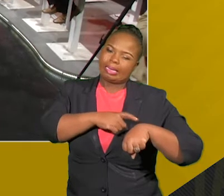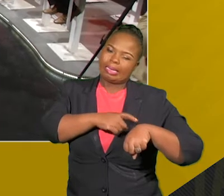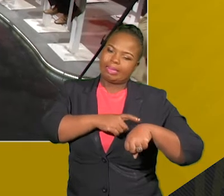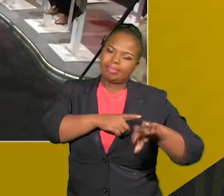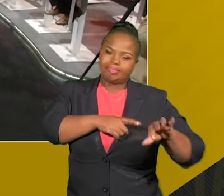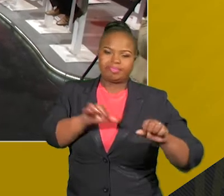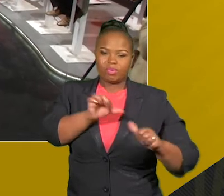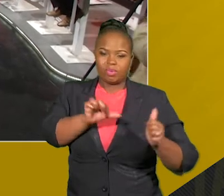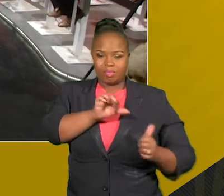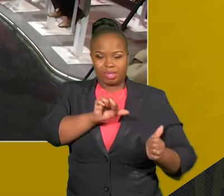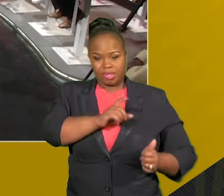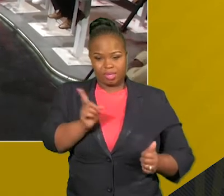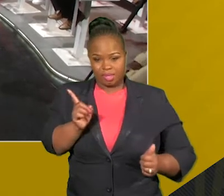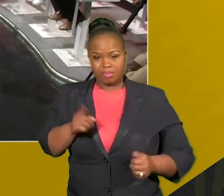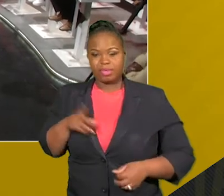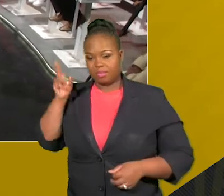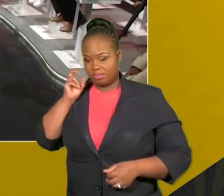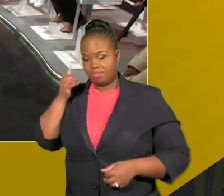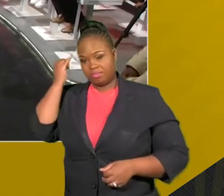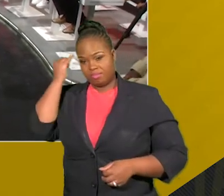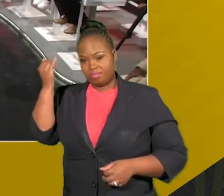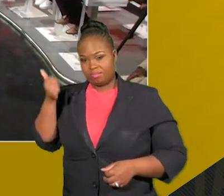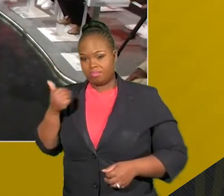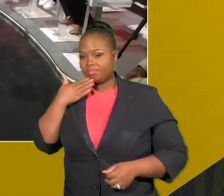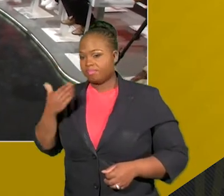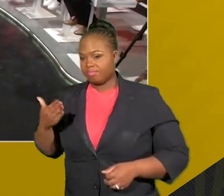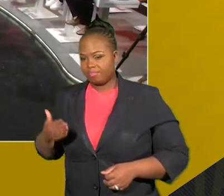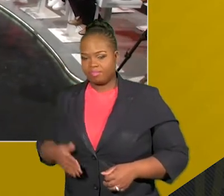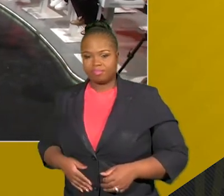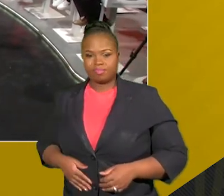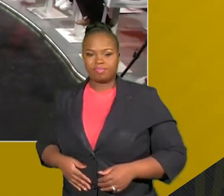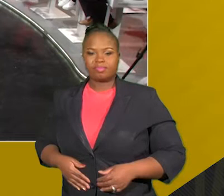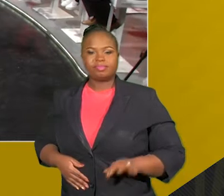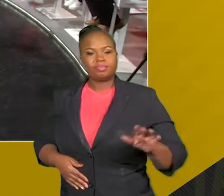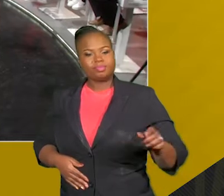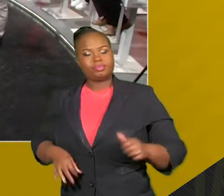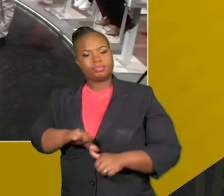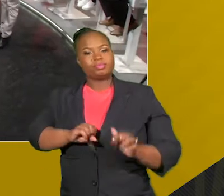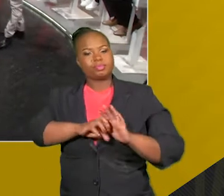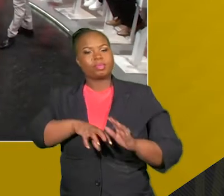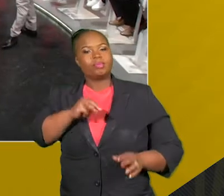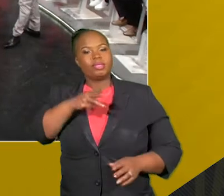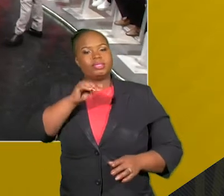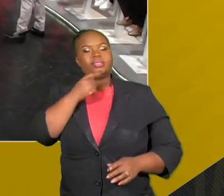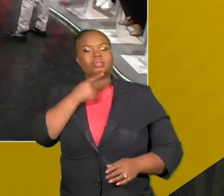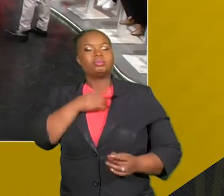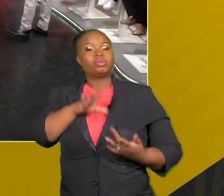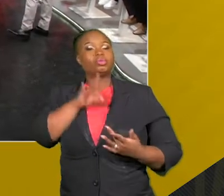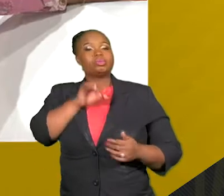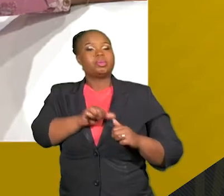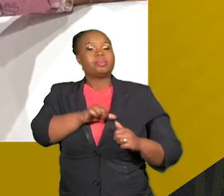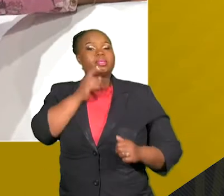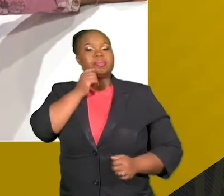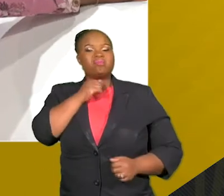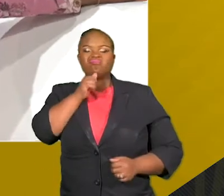Let's go back to Ekauchini, but Zulu Mbono wako akula. No problem. Thank you very much. Quickly, social media from Neria says, choose to be a better man